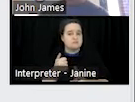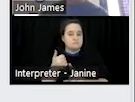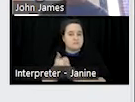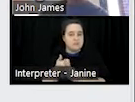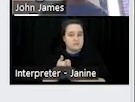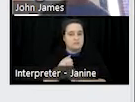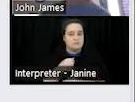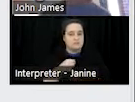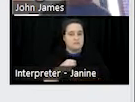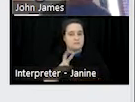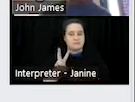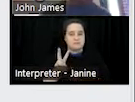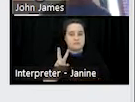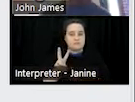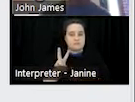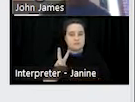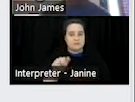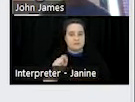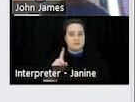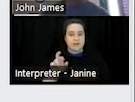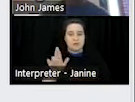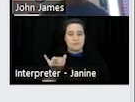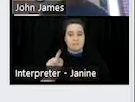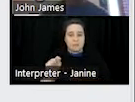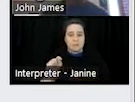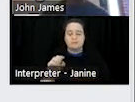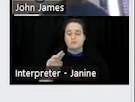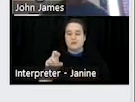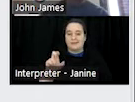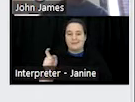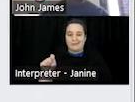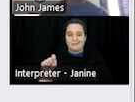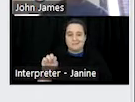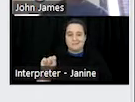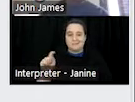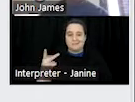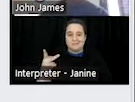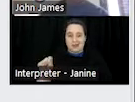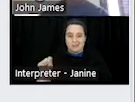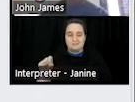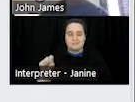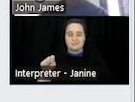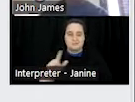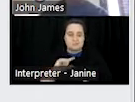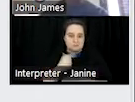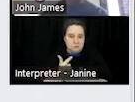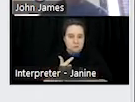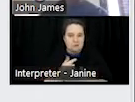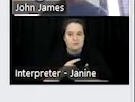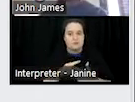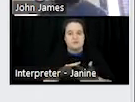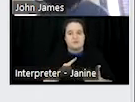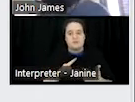Vanderbilt Next Steps graduate, Diamond, who is now on the council